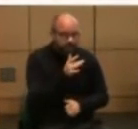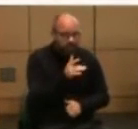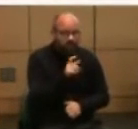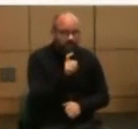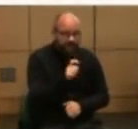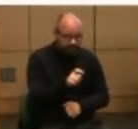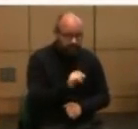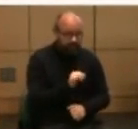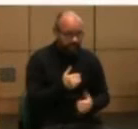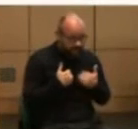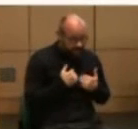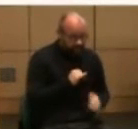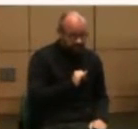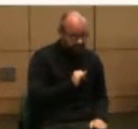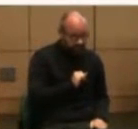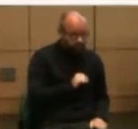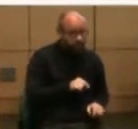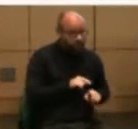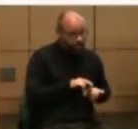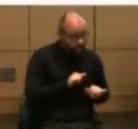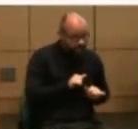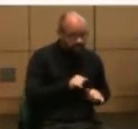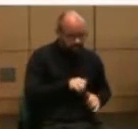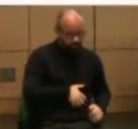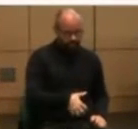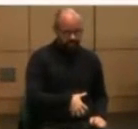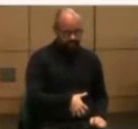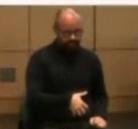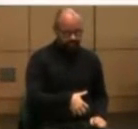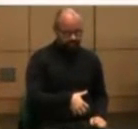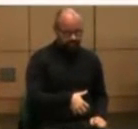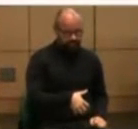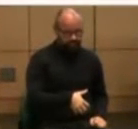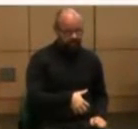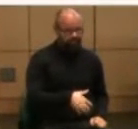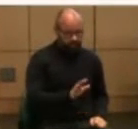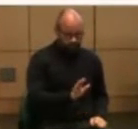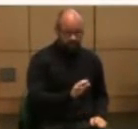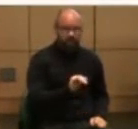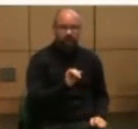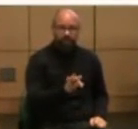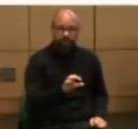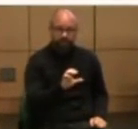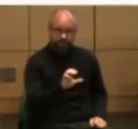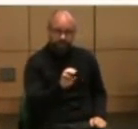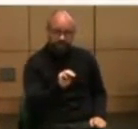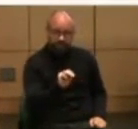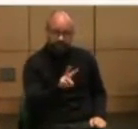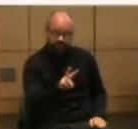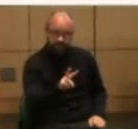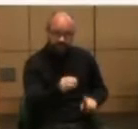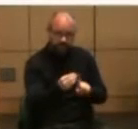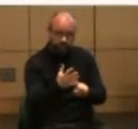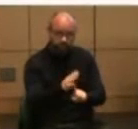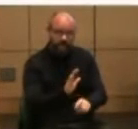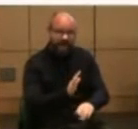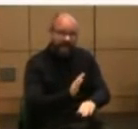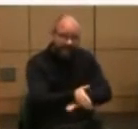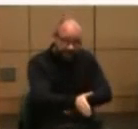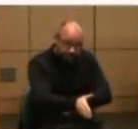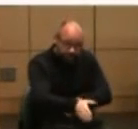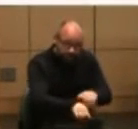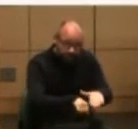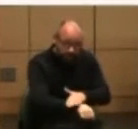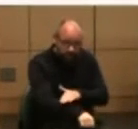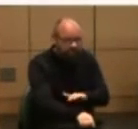she was pregnant with the baby. And if you have a CMV exposure or infection anytime after birth, it's